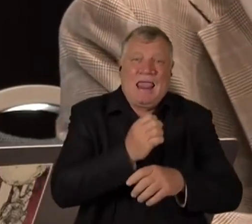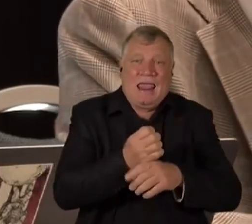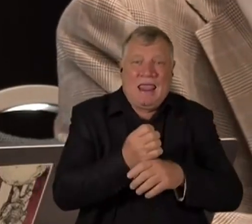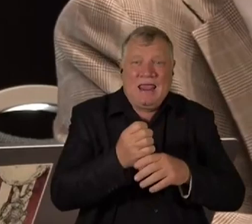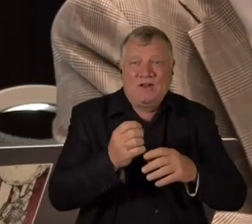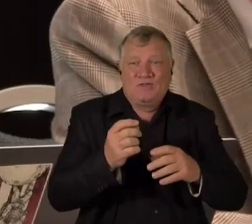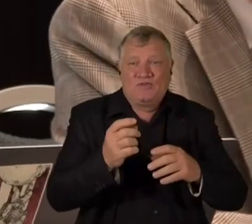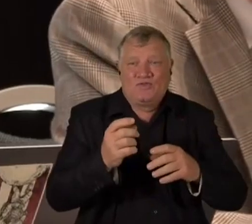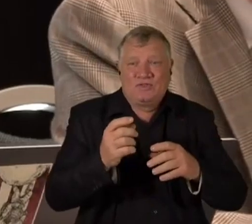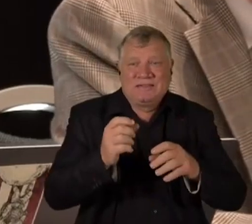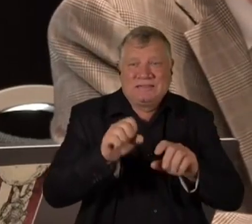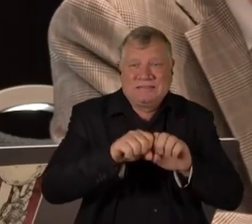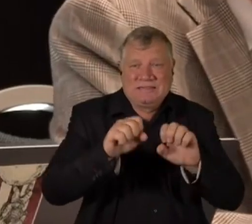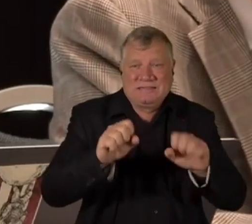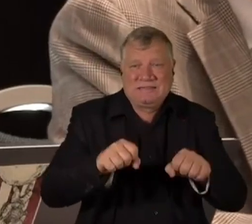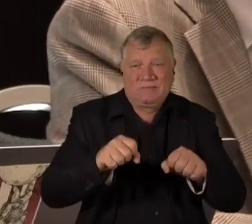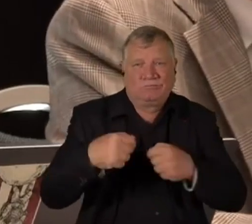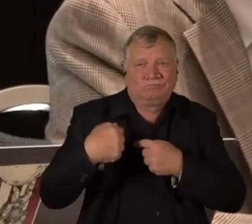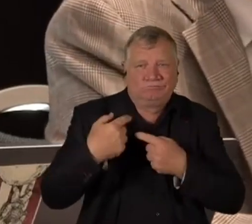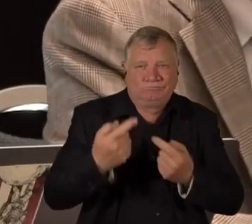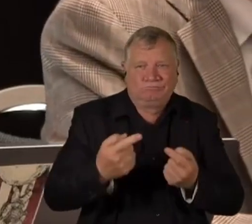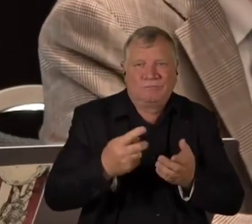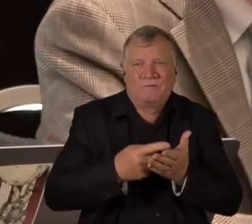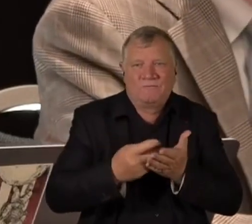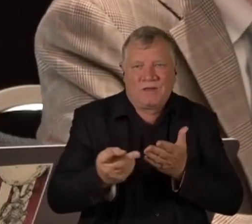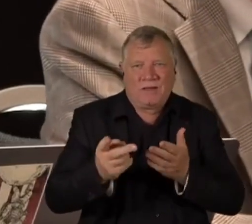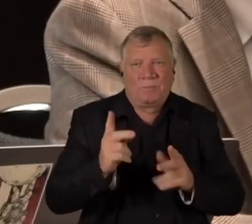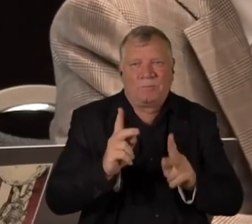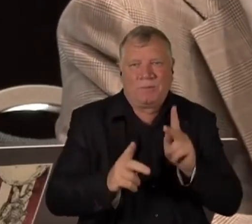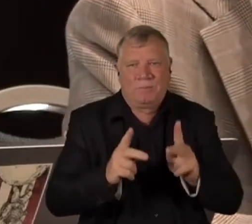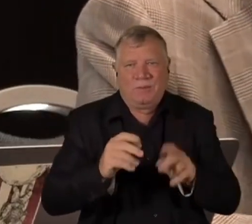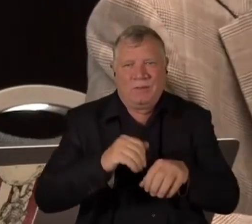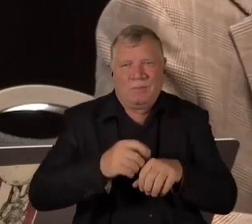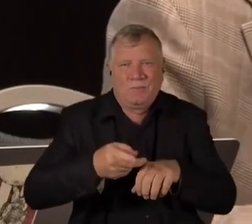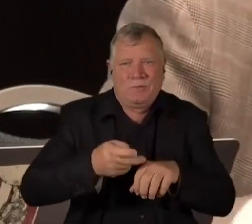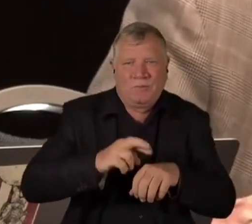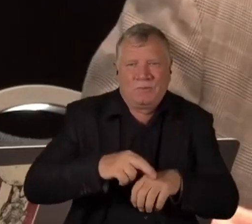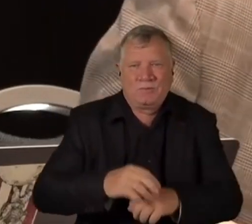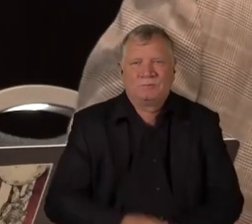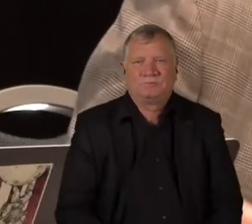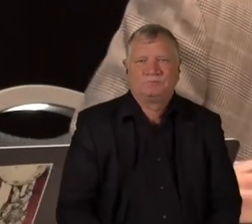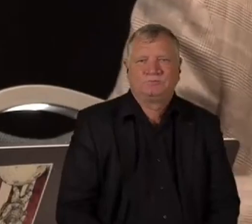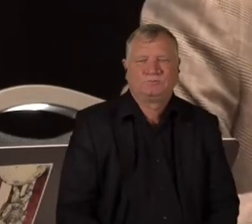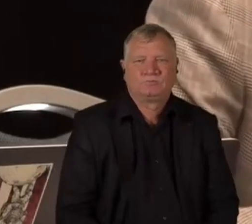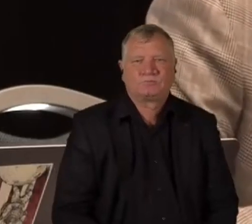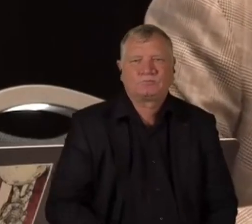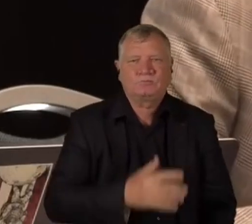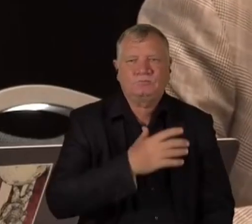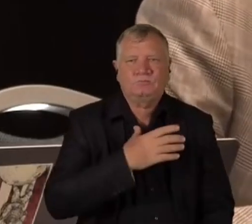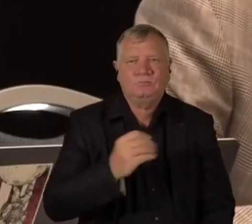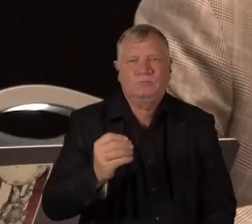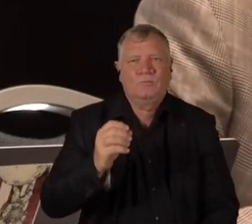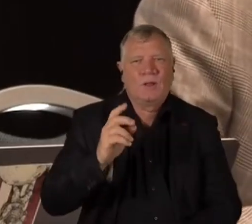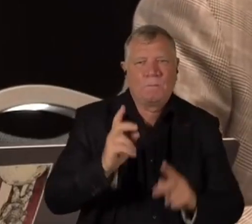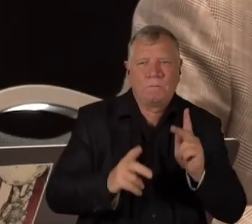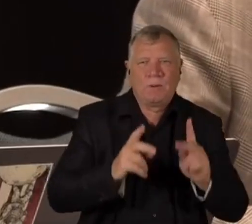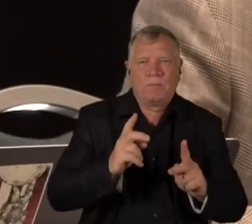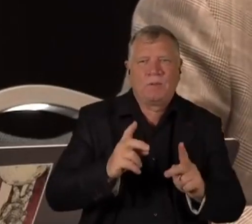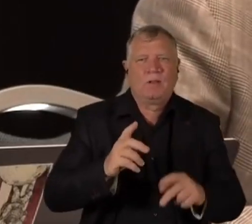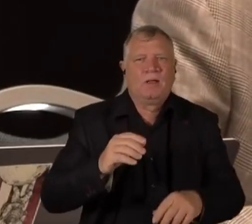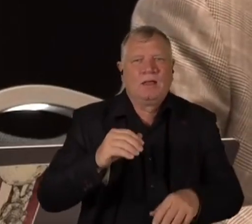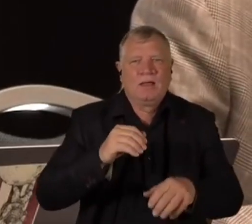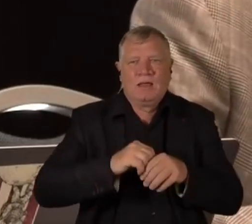Puerto Rico. The improvements in the grid infrastructure and reliability are not where the people of Puerto